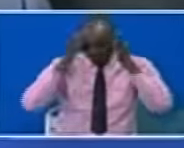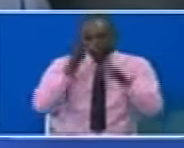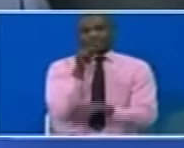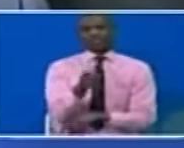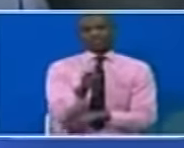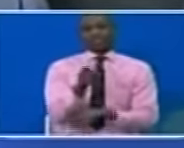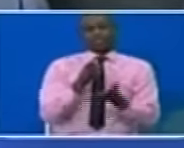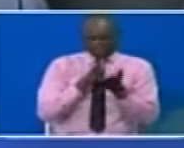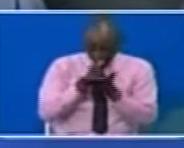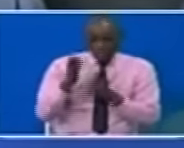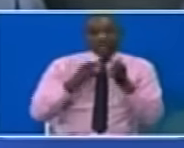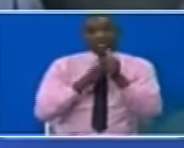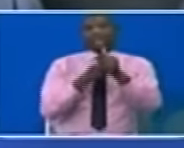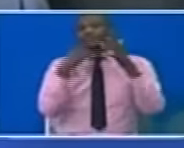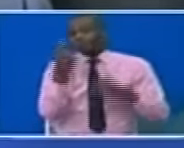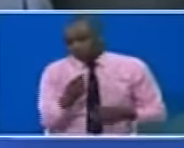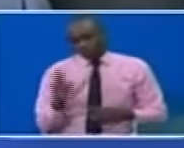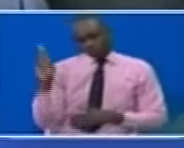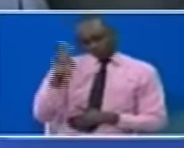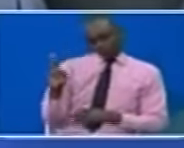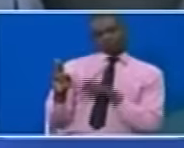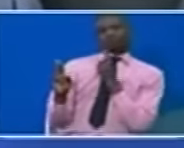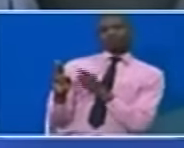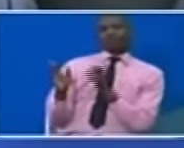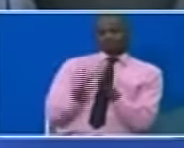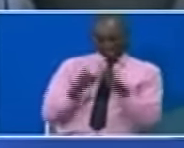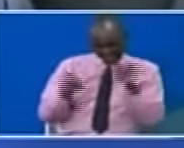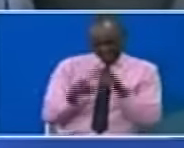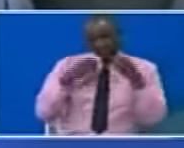through the able leadership of President Uhuru Kenyatta and Deputy President William Ruto.